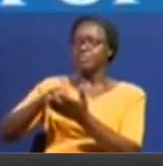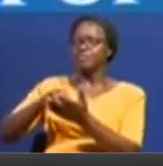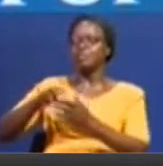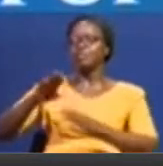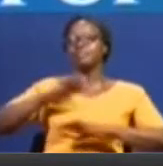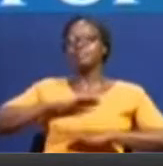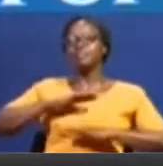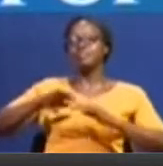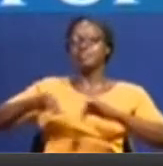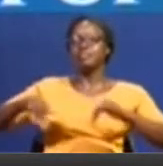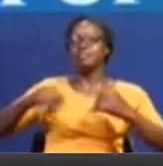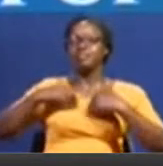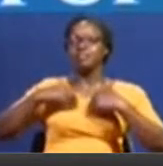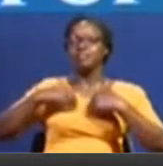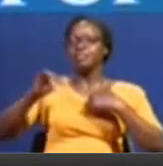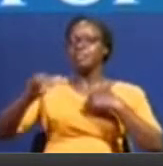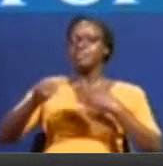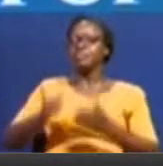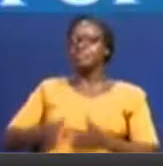adequate space that would allow